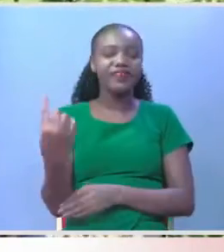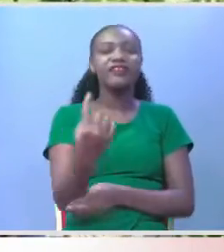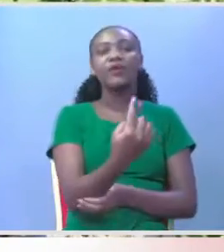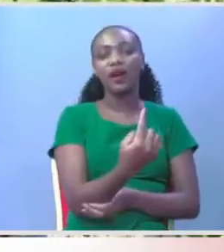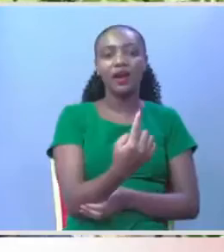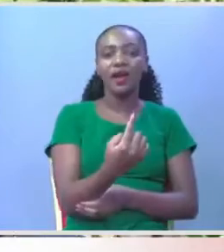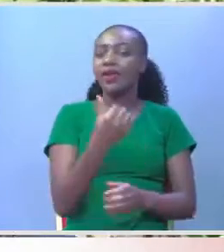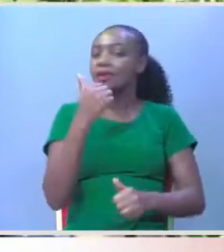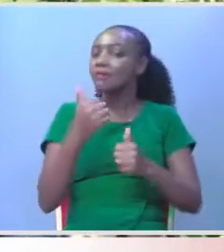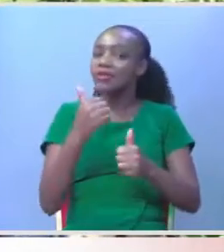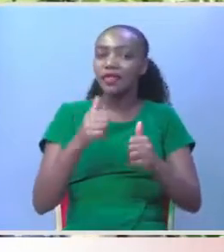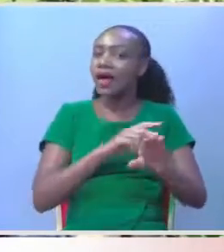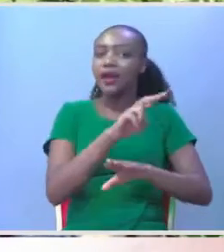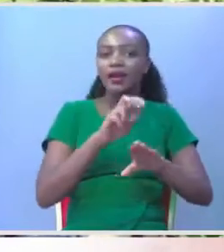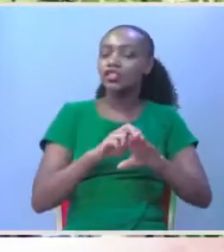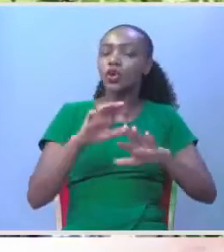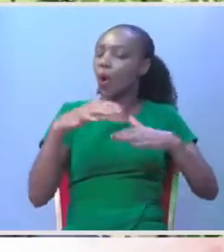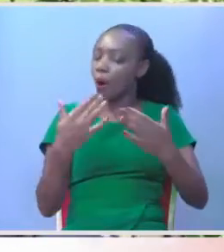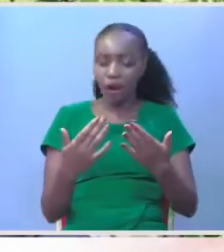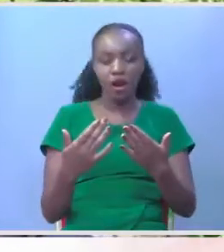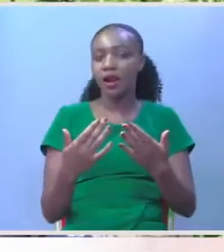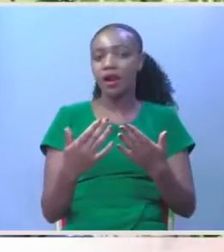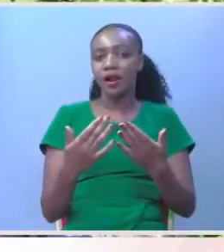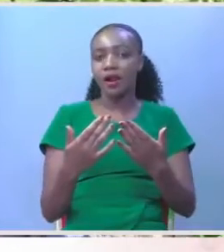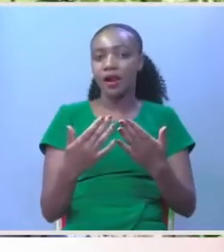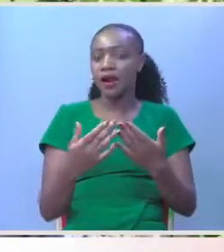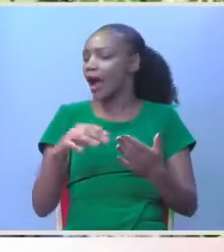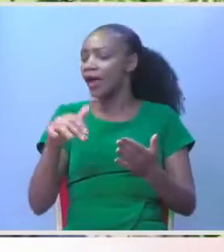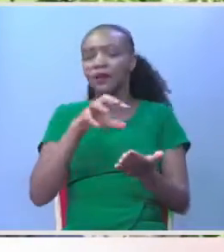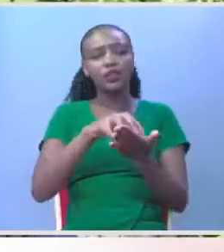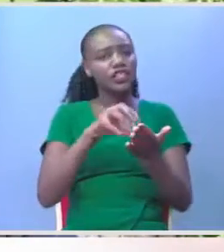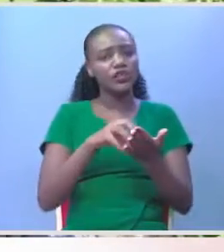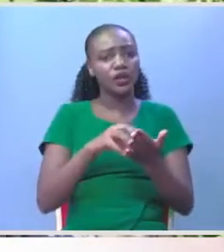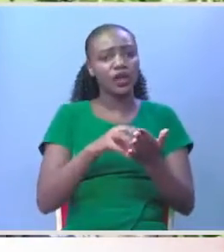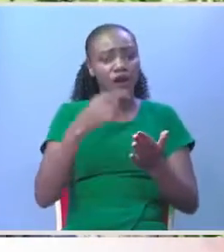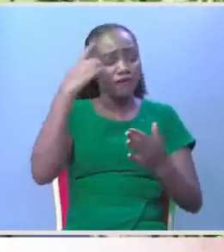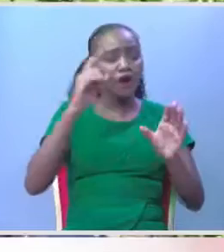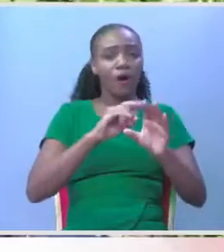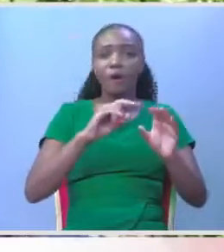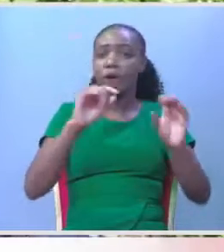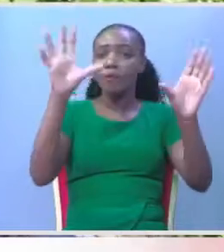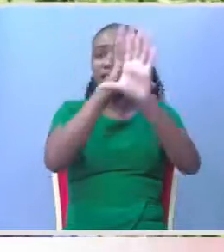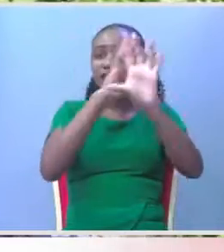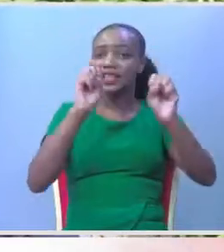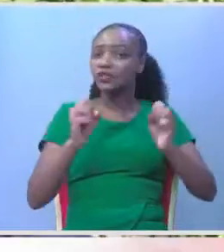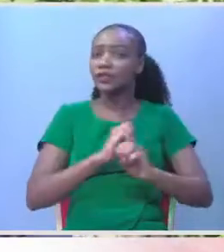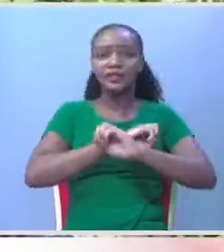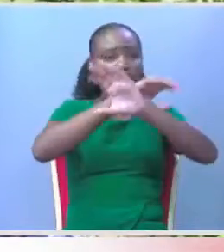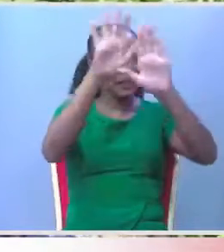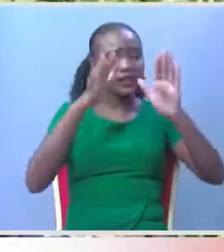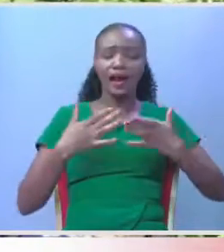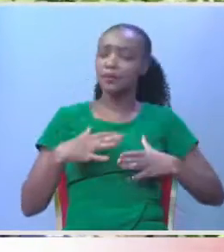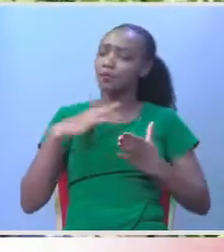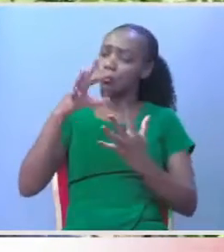the national. For presidential, it is very clear. Delegates choose. At the NDC, the